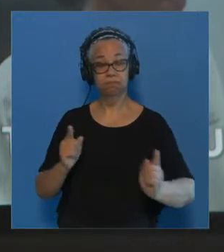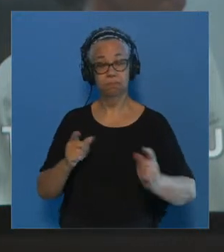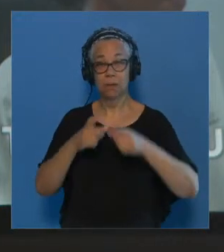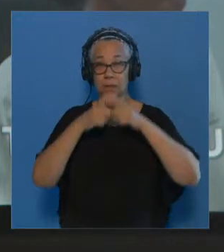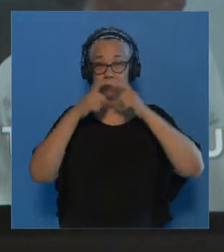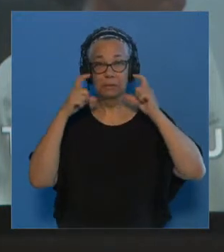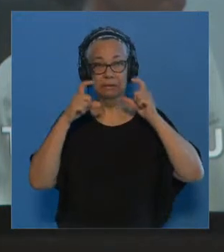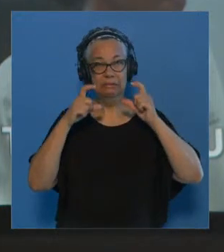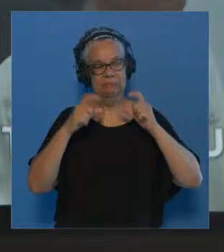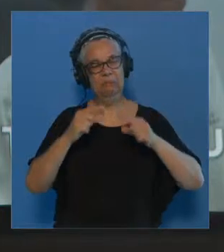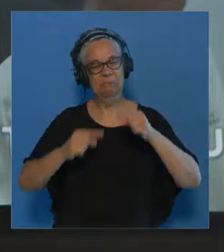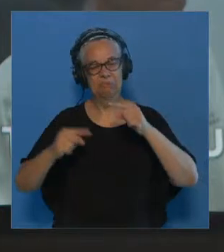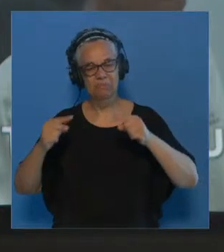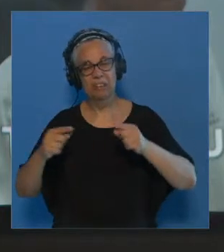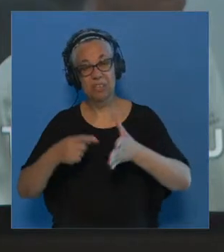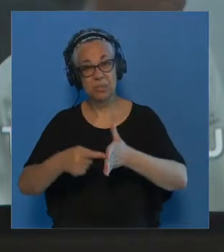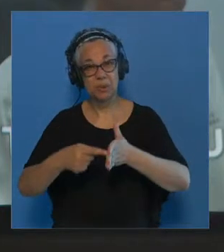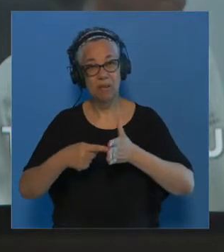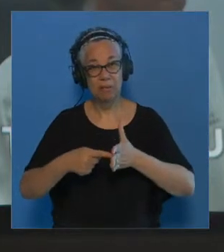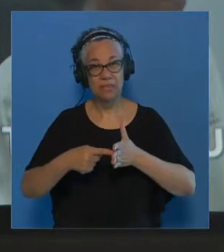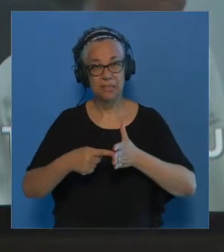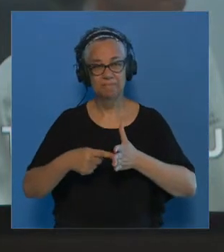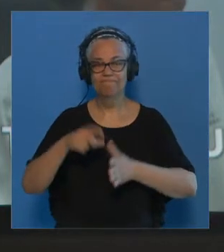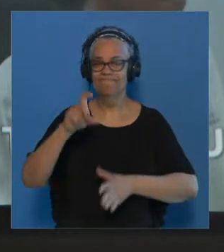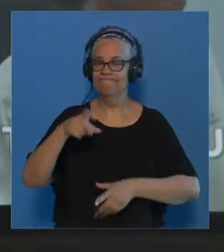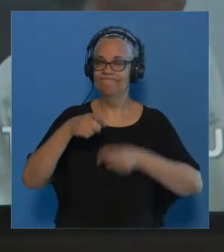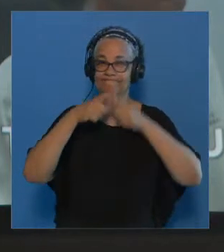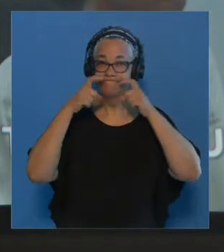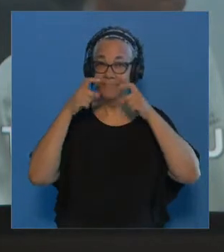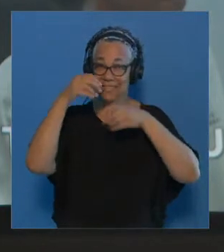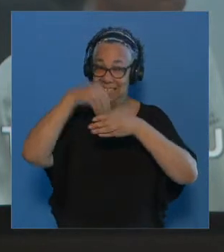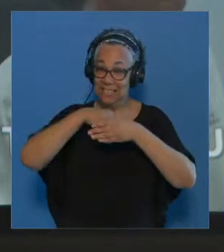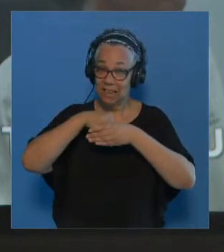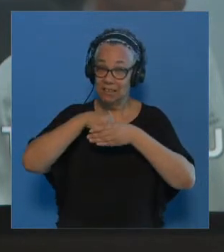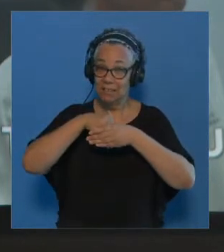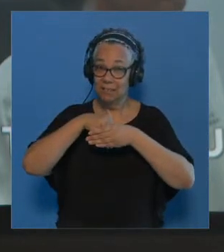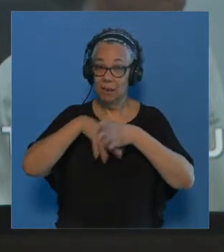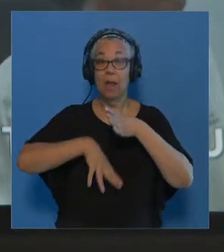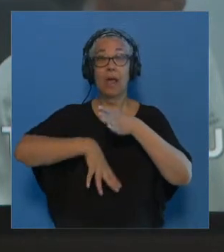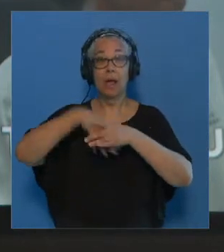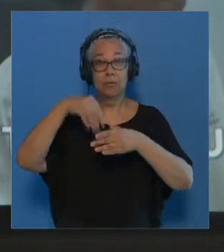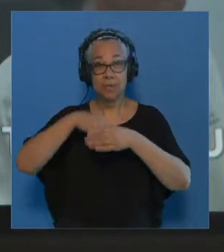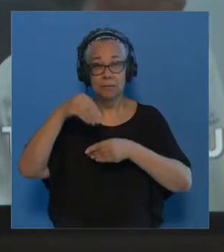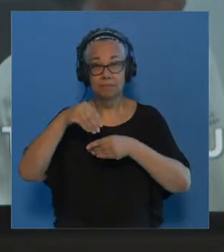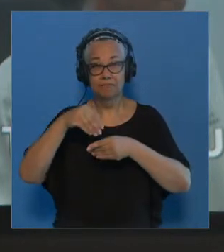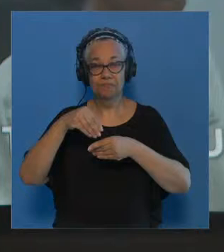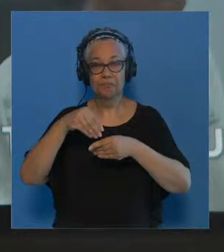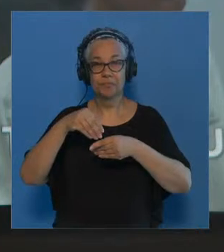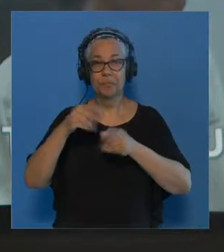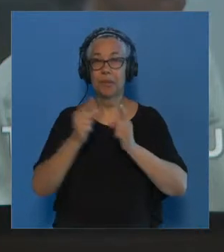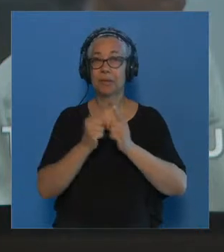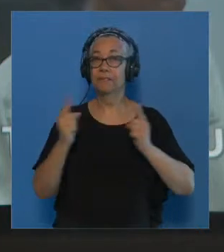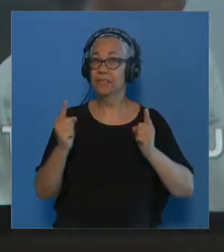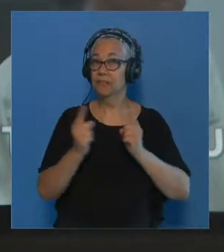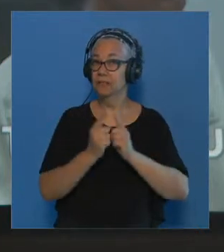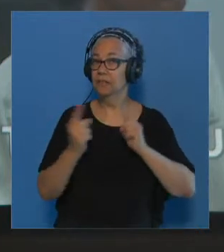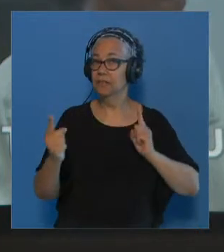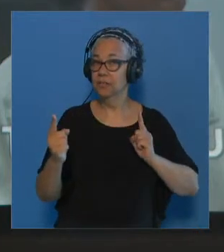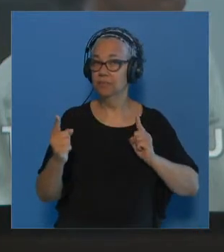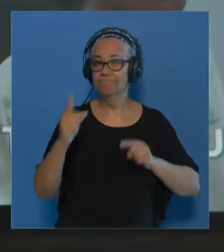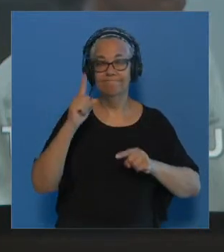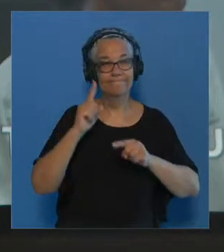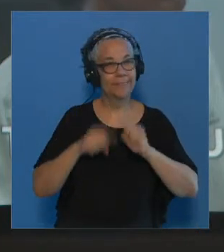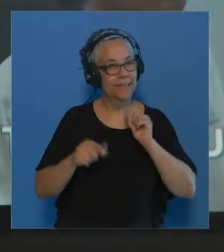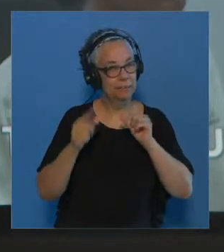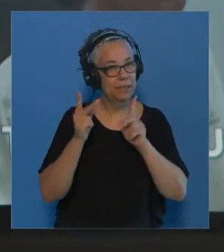other requirements. Masks must be worn indoors. Masks must be worn outdoors if physical distancing cannot